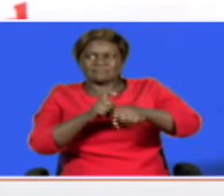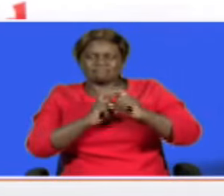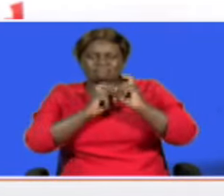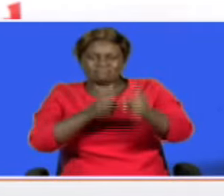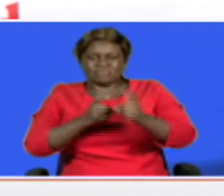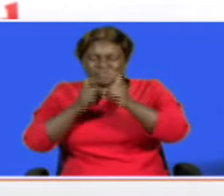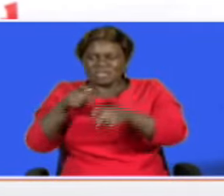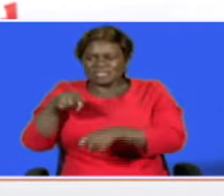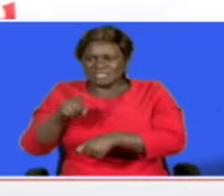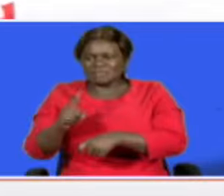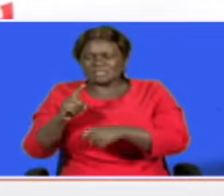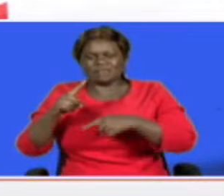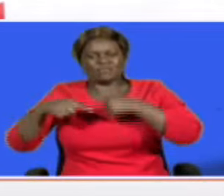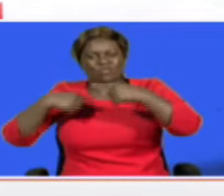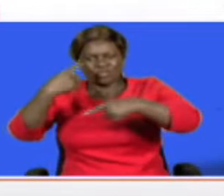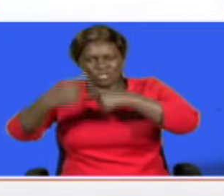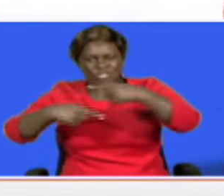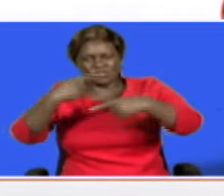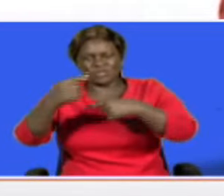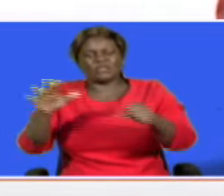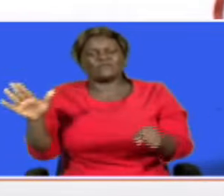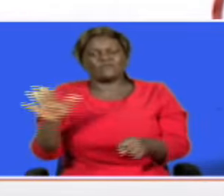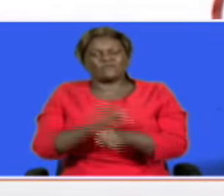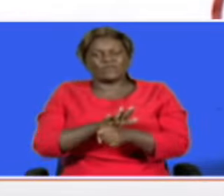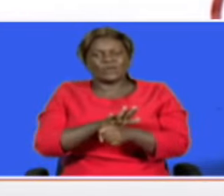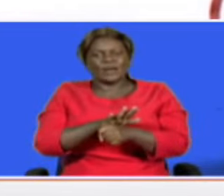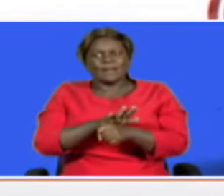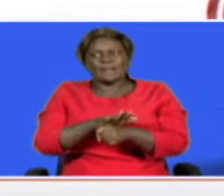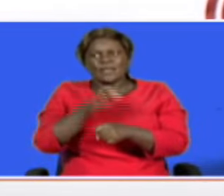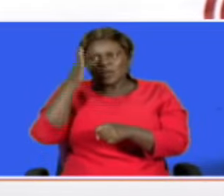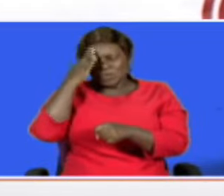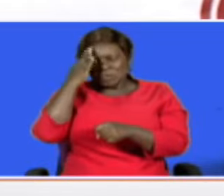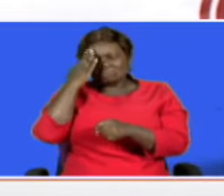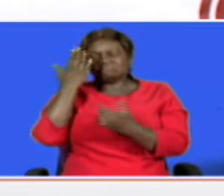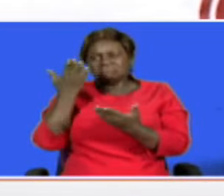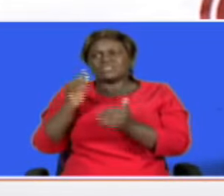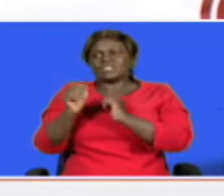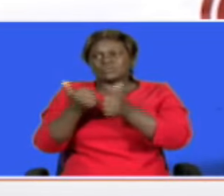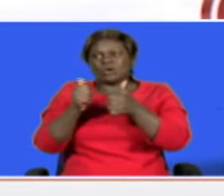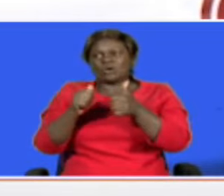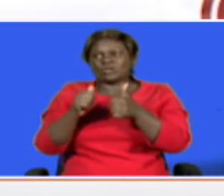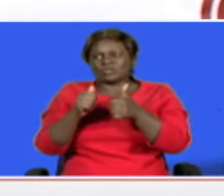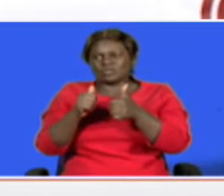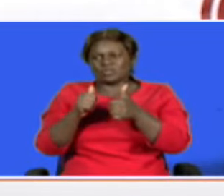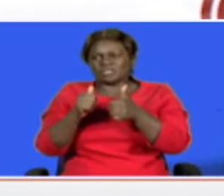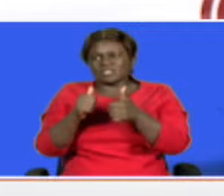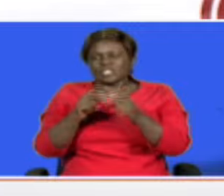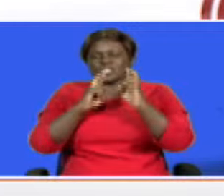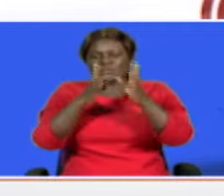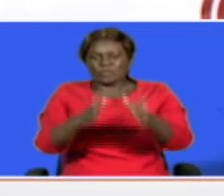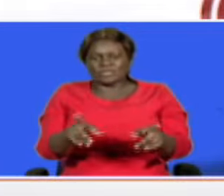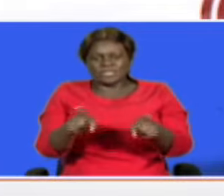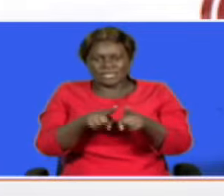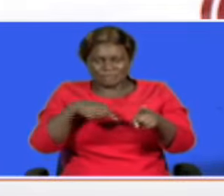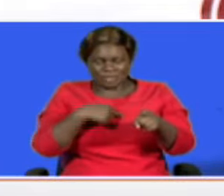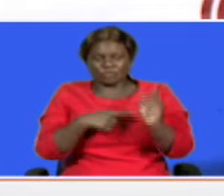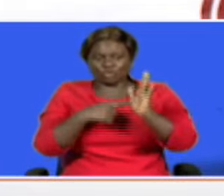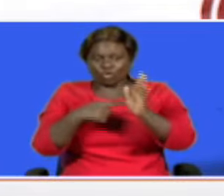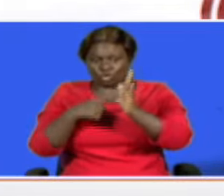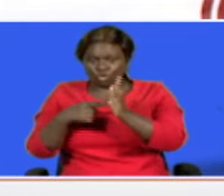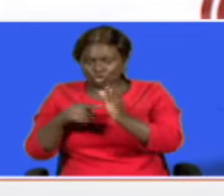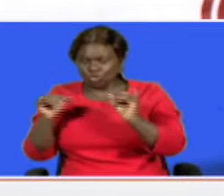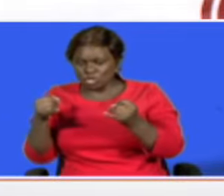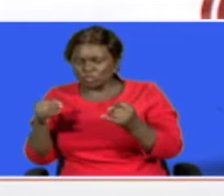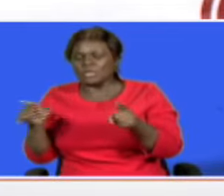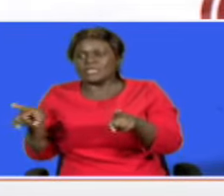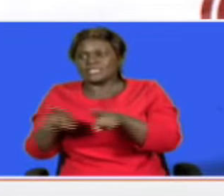that they might be able to go all out, compete, and while at it, they know at least the sports journalists in the country, as much as we do cover what they're doing,